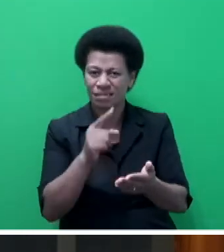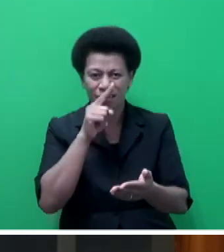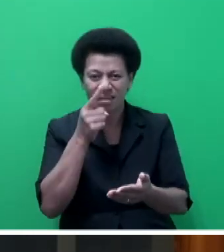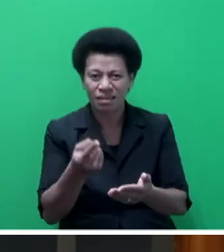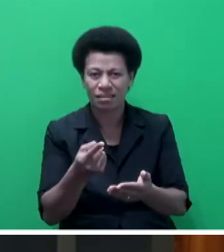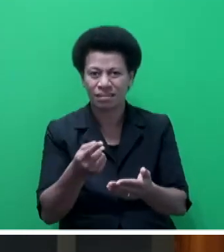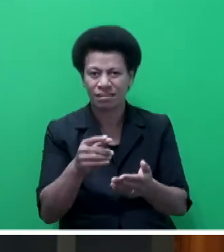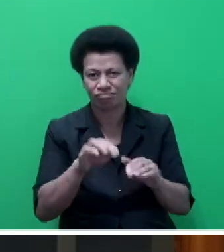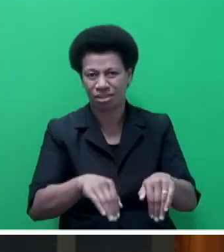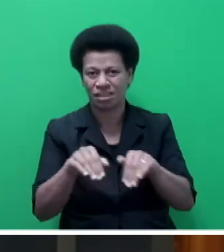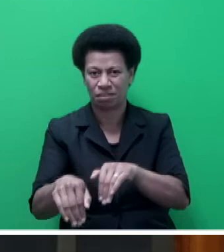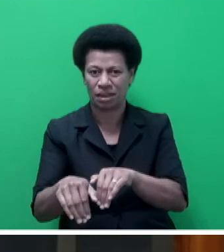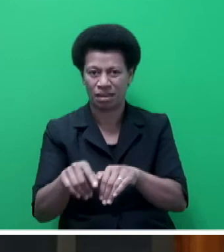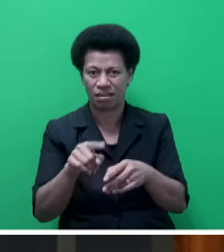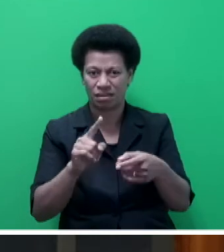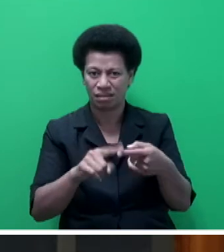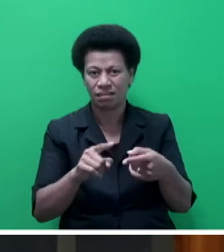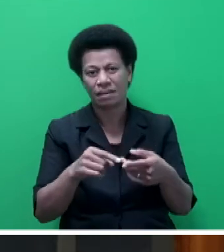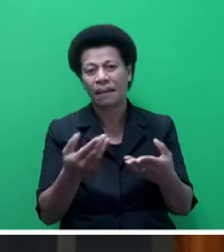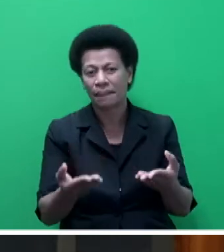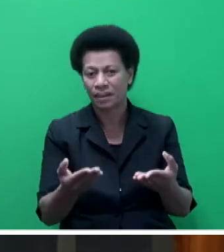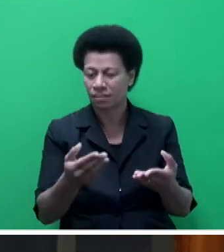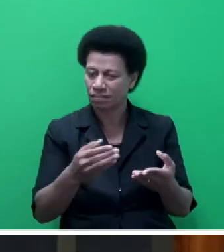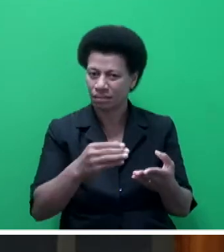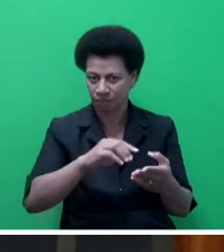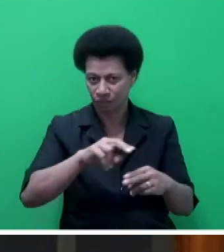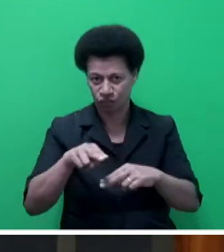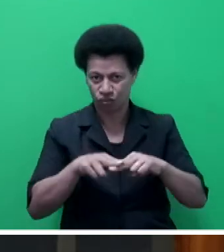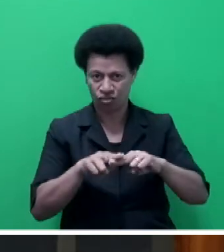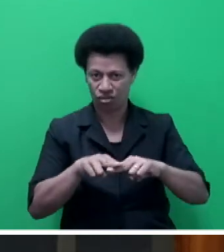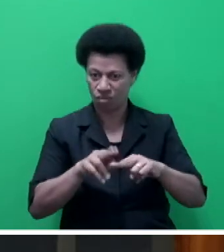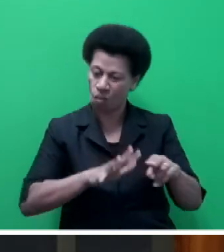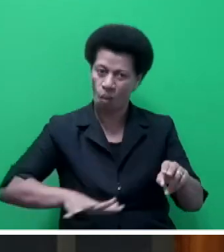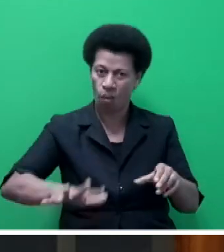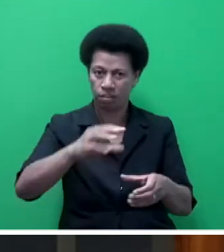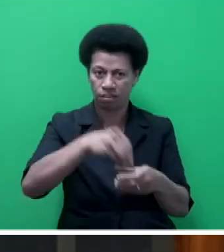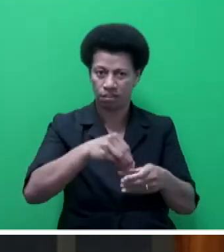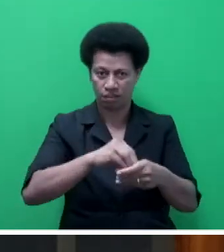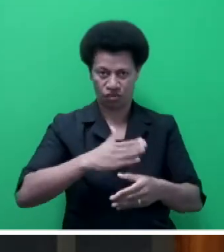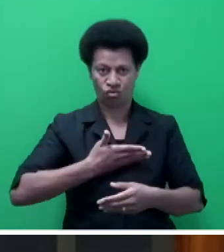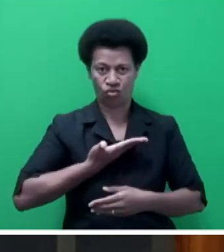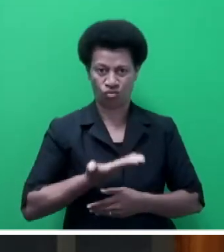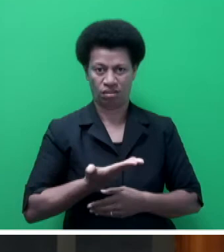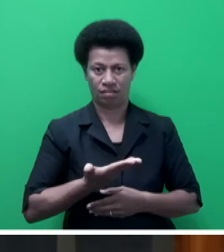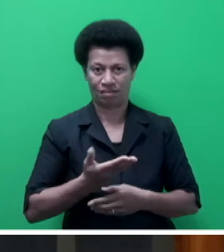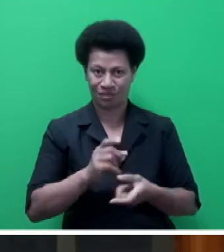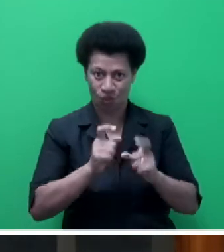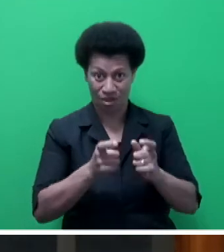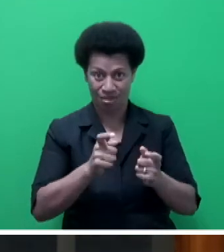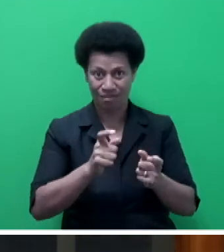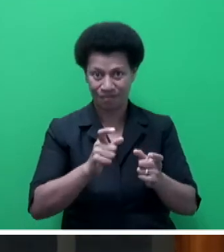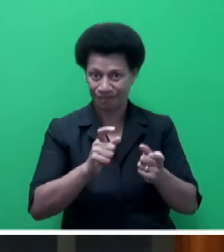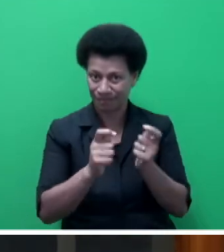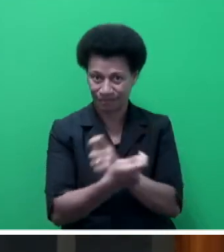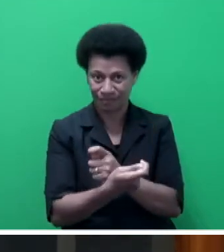dialogue regarding matters of national interest. In this regard, Mr. Speaker said, the decision by my